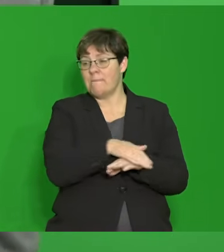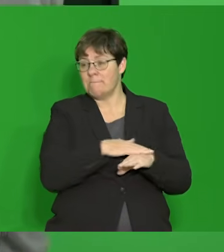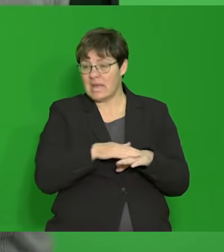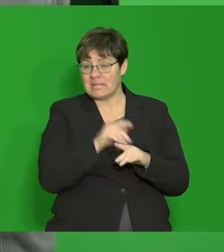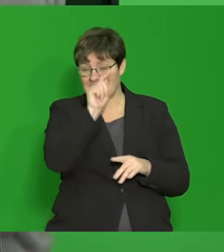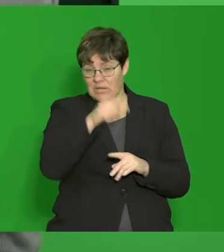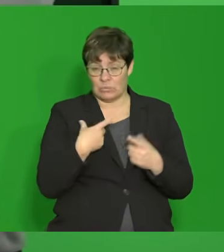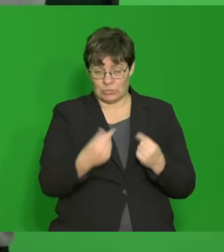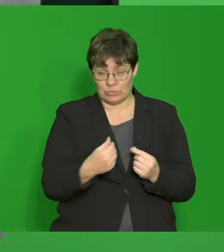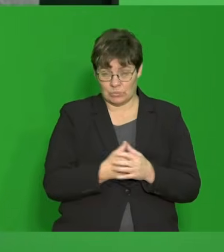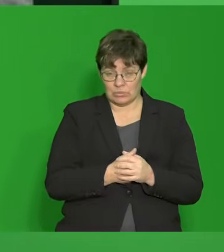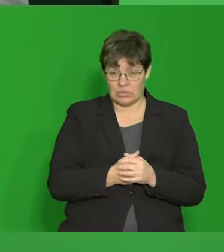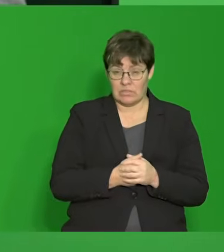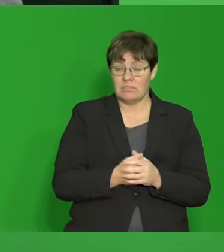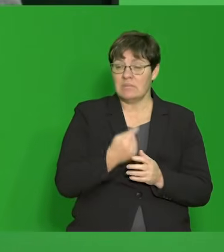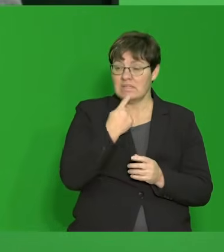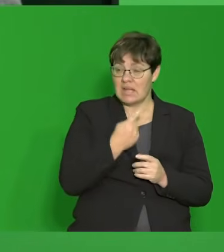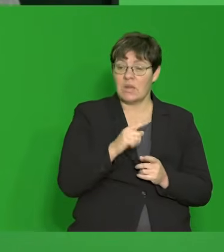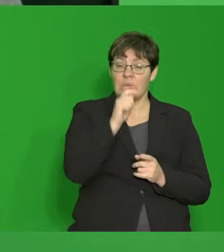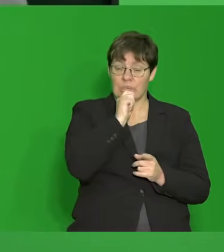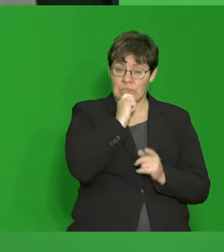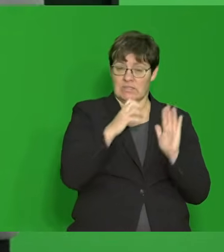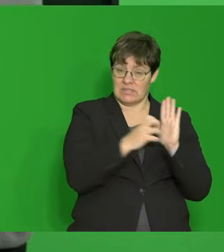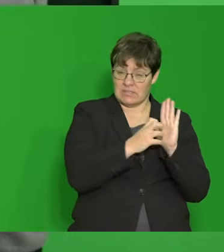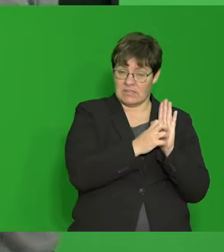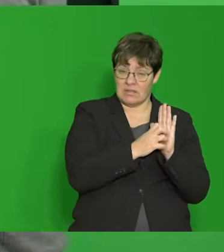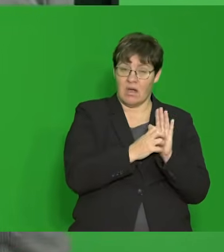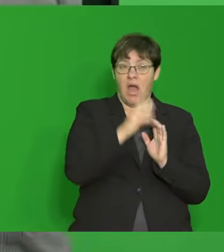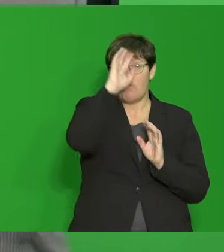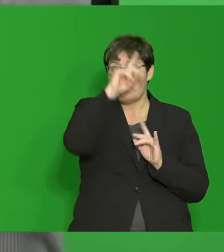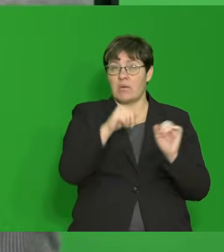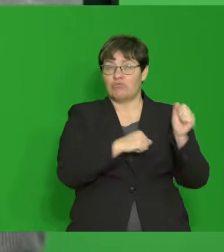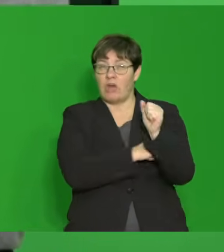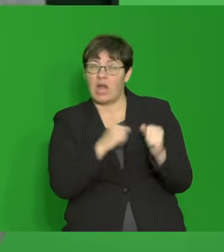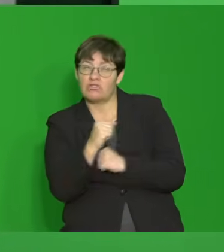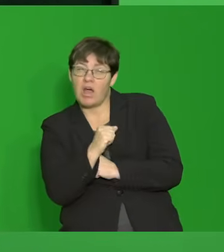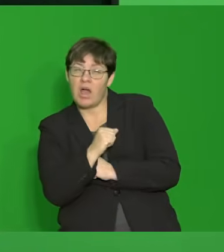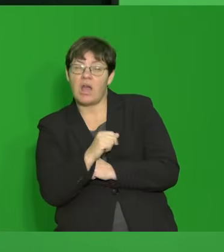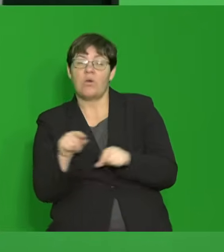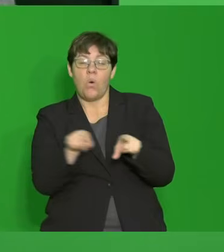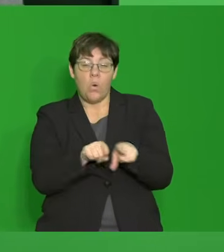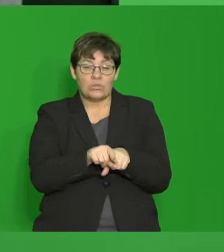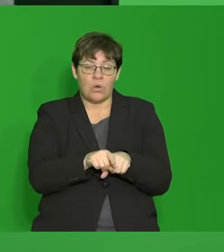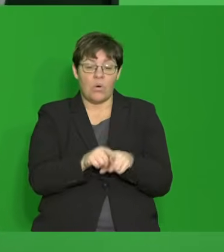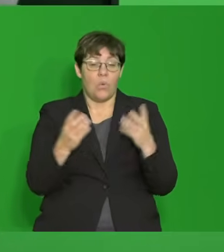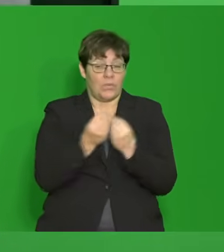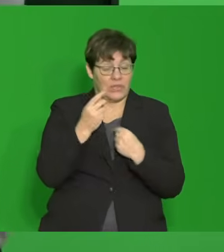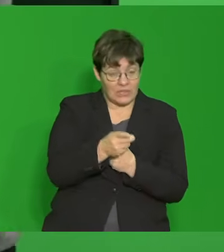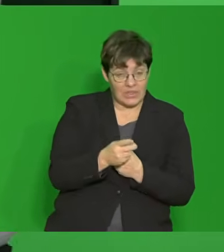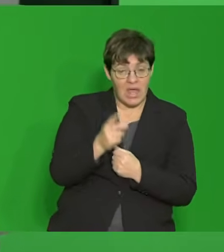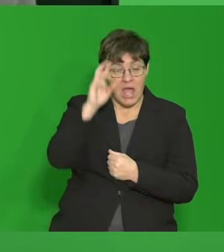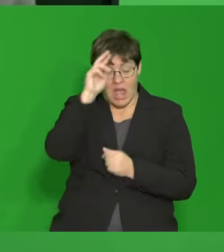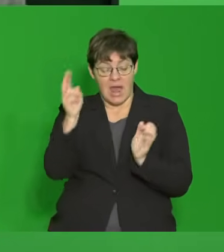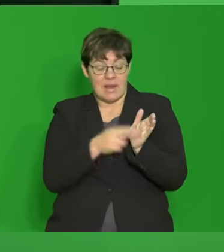to recap some of those basic parts that we did. As I mentioned, use these diagrams to recollect structure and then